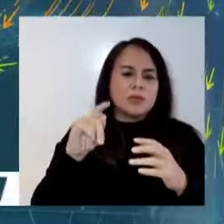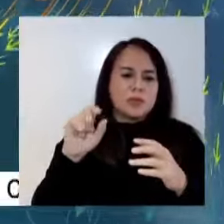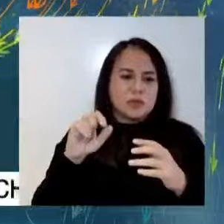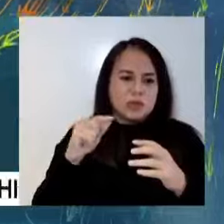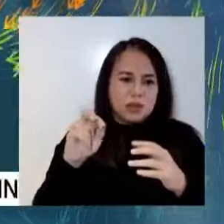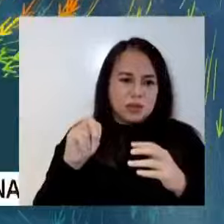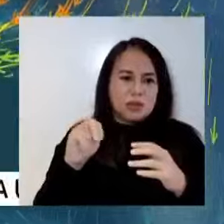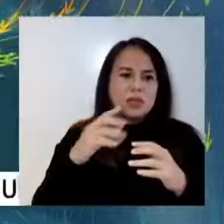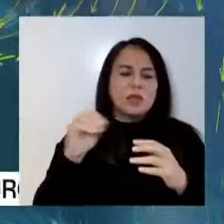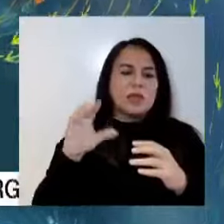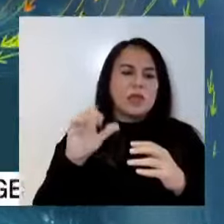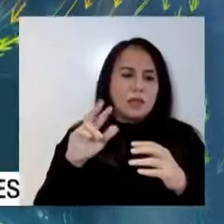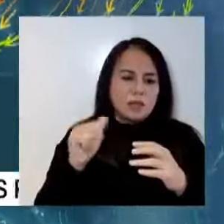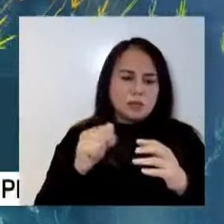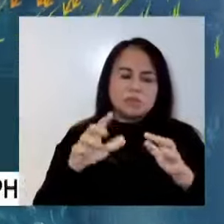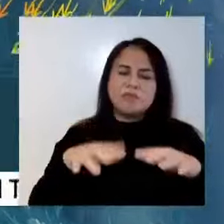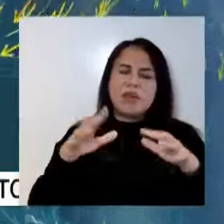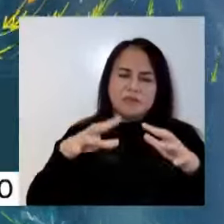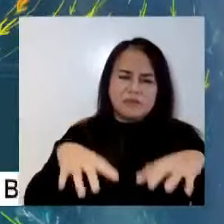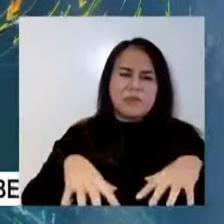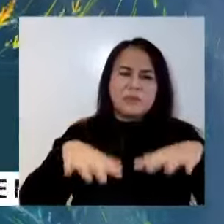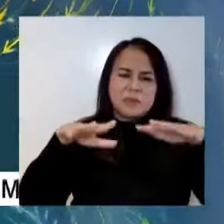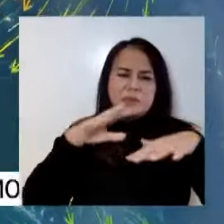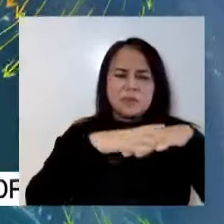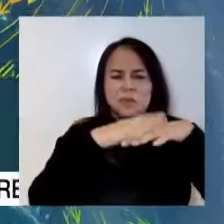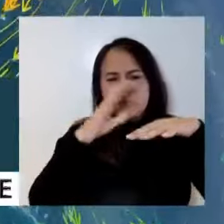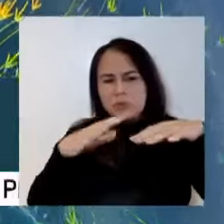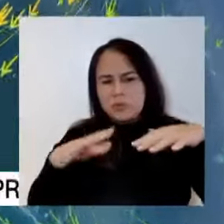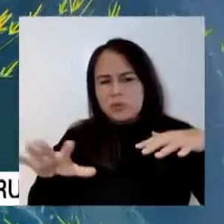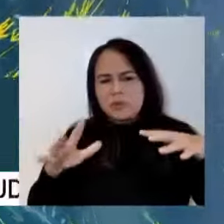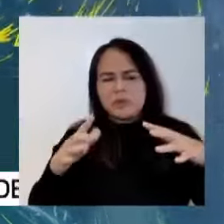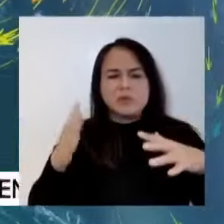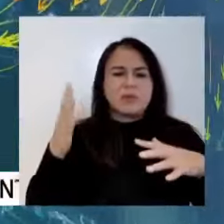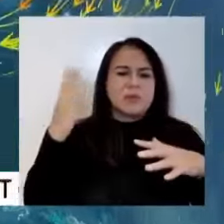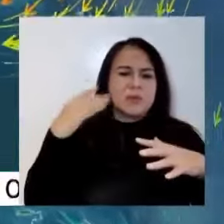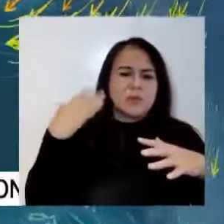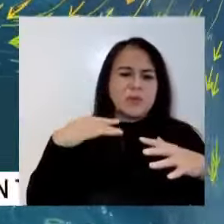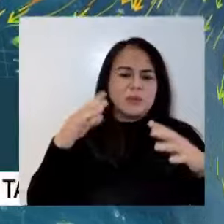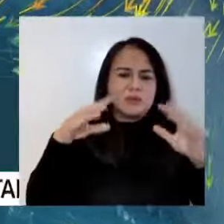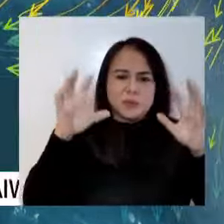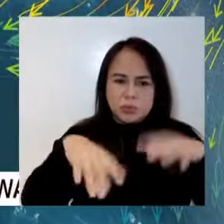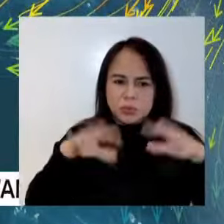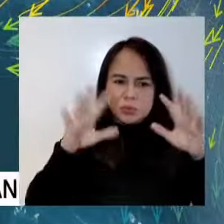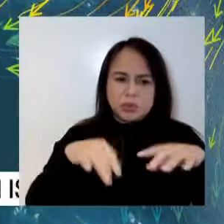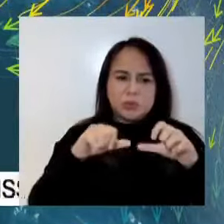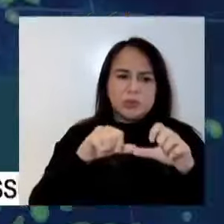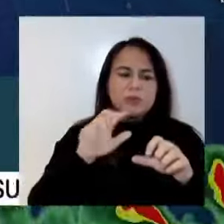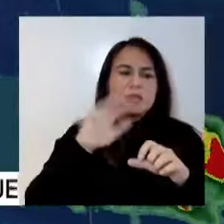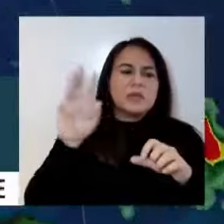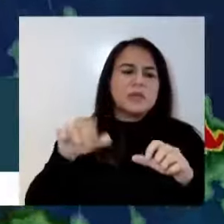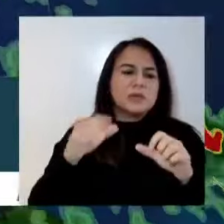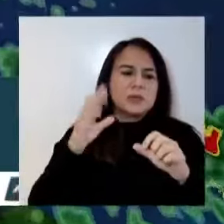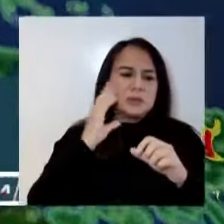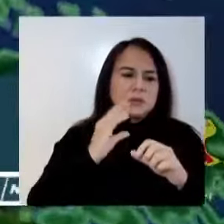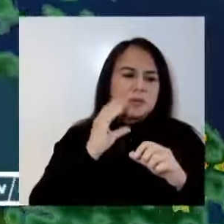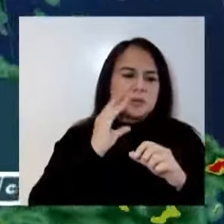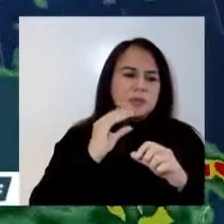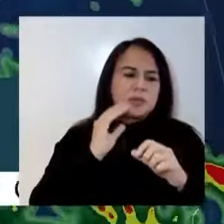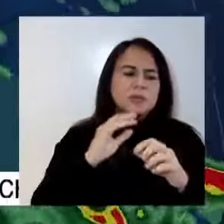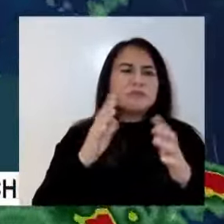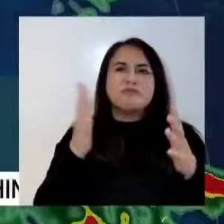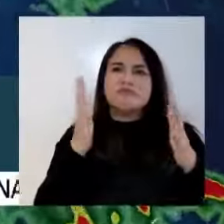landslides remain likely in these areas, especially those which received previous significant rains. Metro Manila also continues to experience generally fair